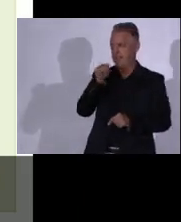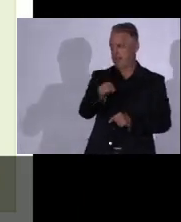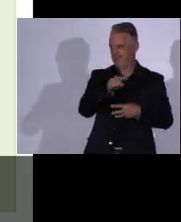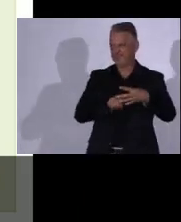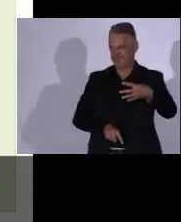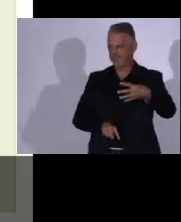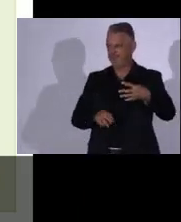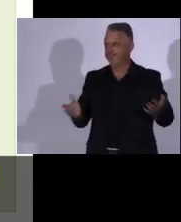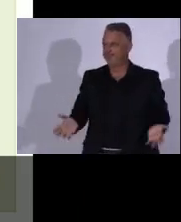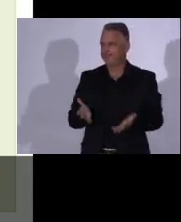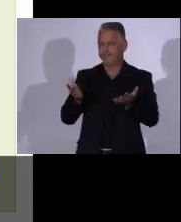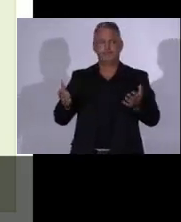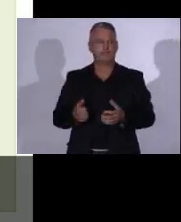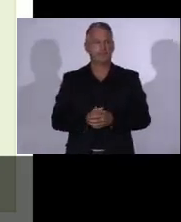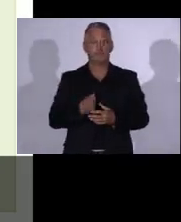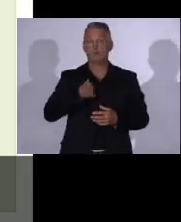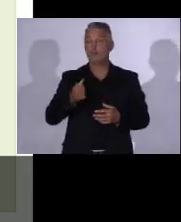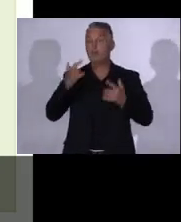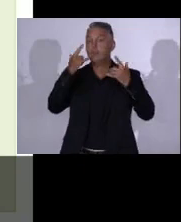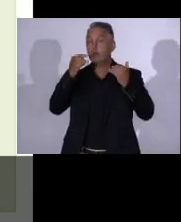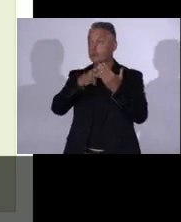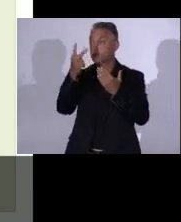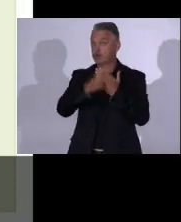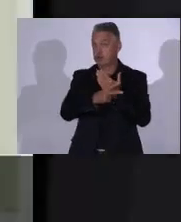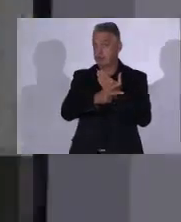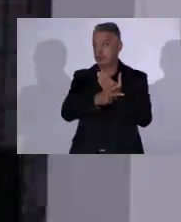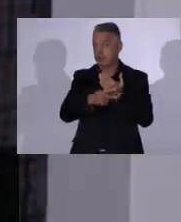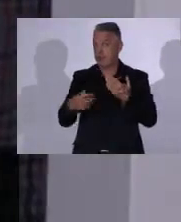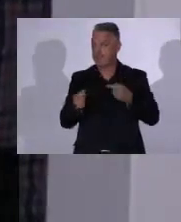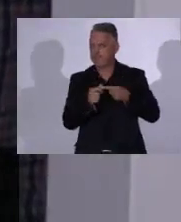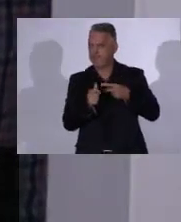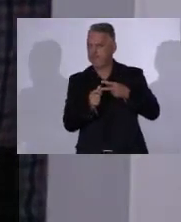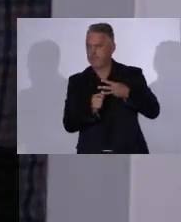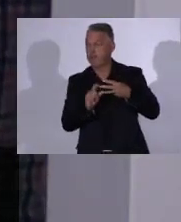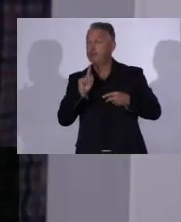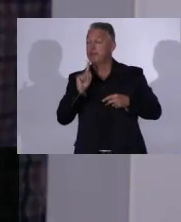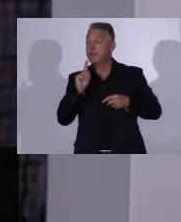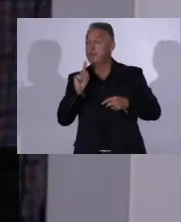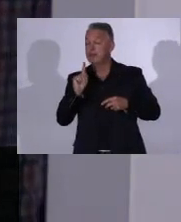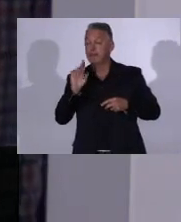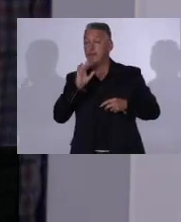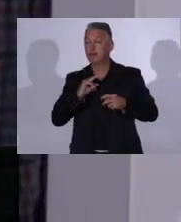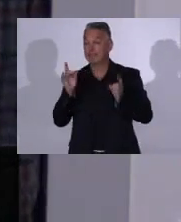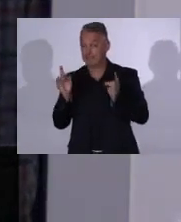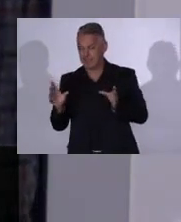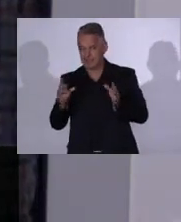So we ran a whole bunch of pilot programs, and I should say before I go any further that innovation is a really